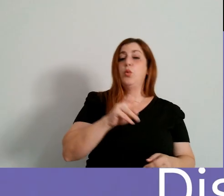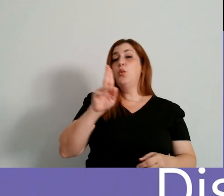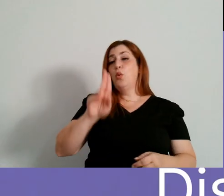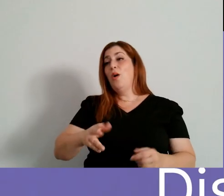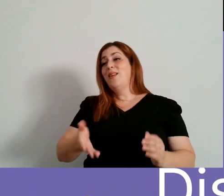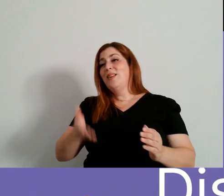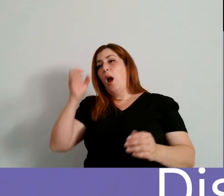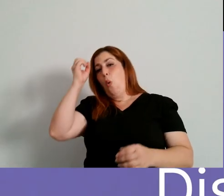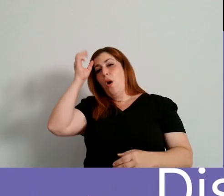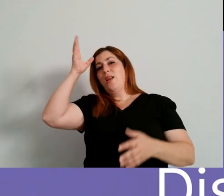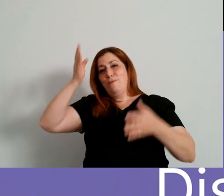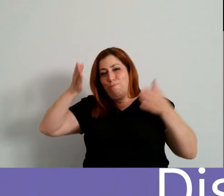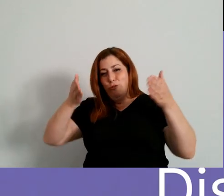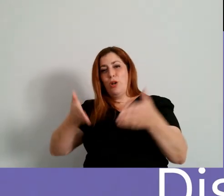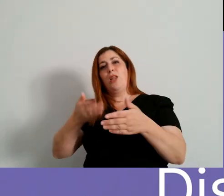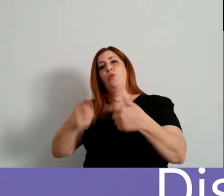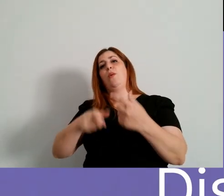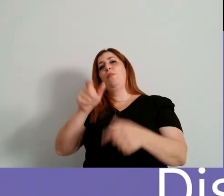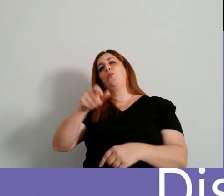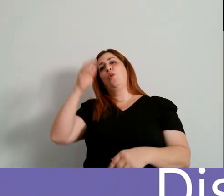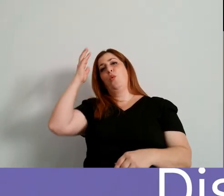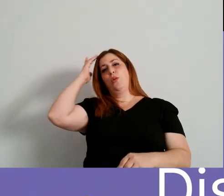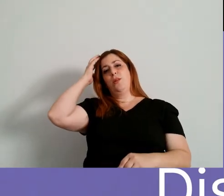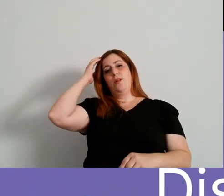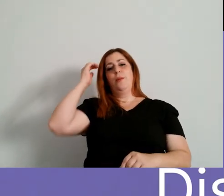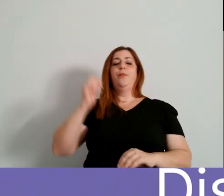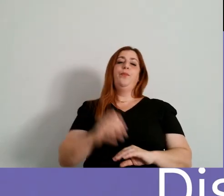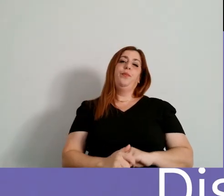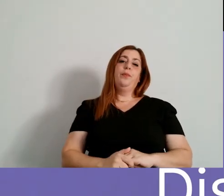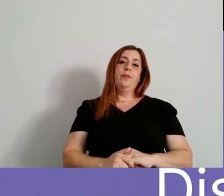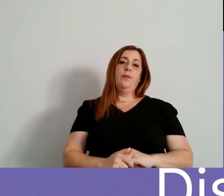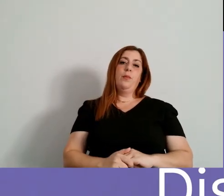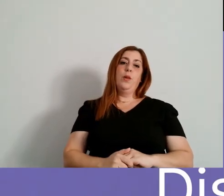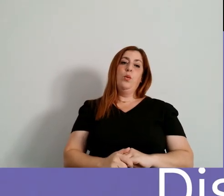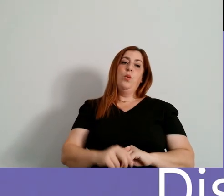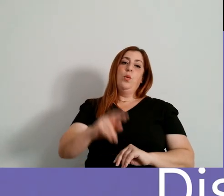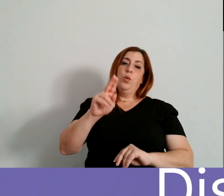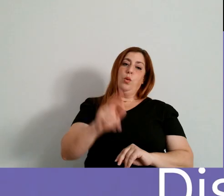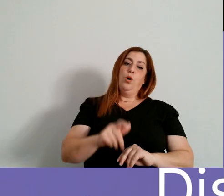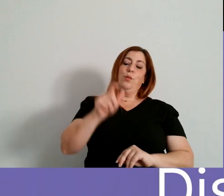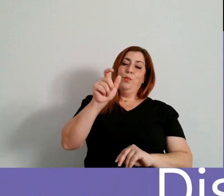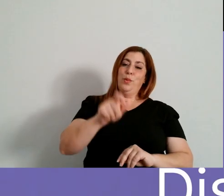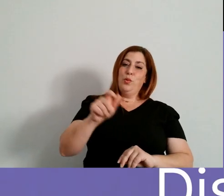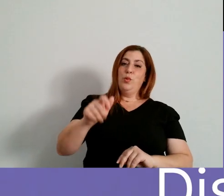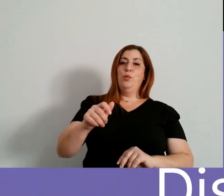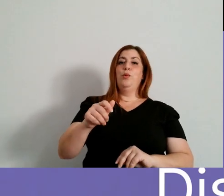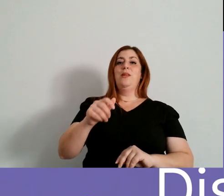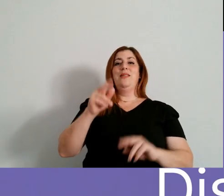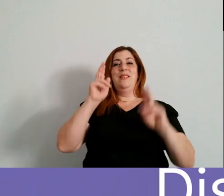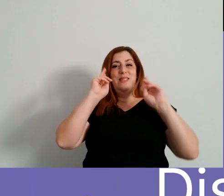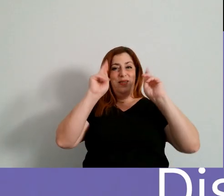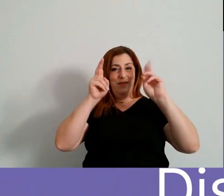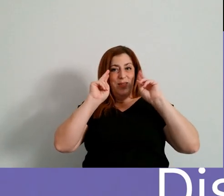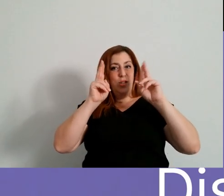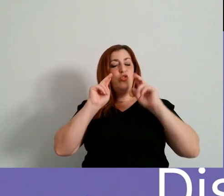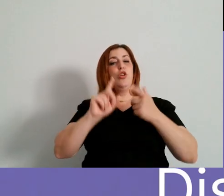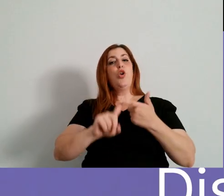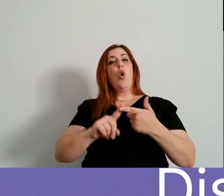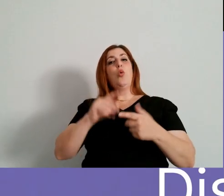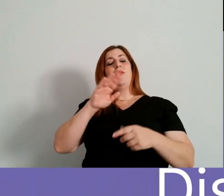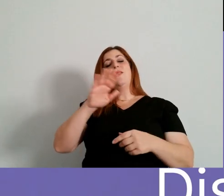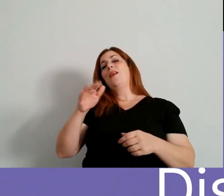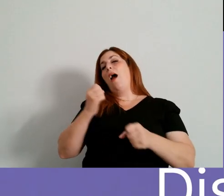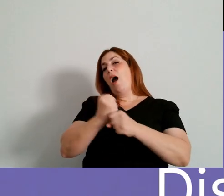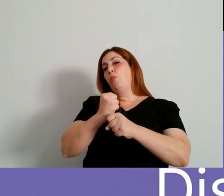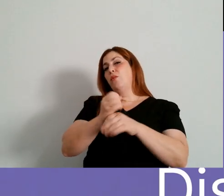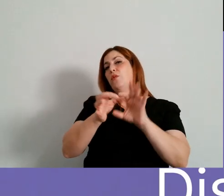so maybe as a parent, or if there's educators or people who work with autistic kids and youths here, maybe you can